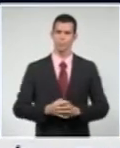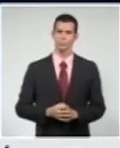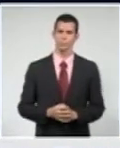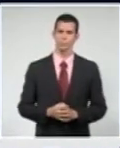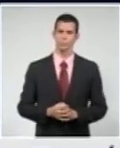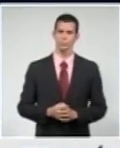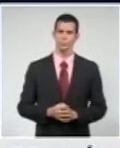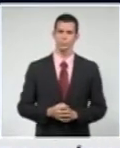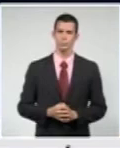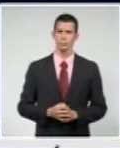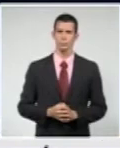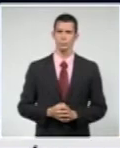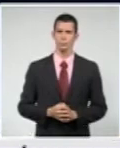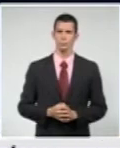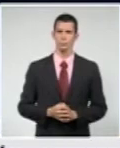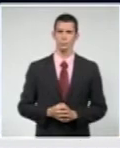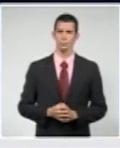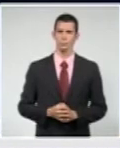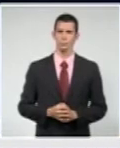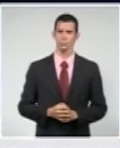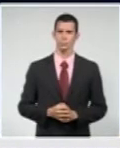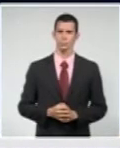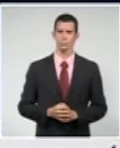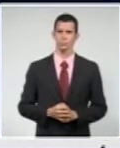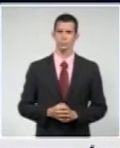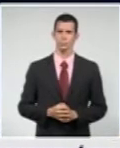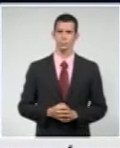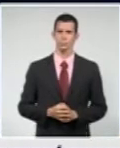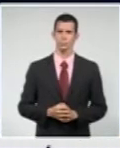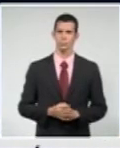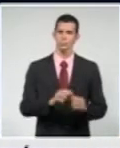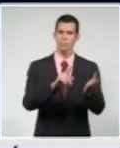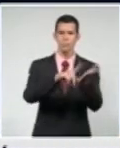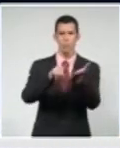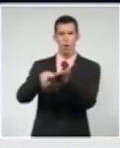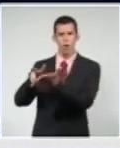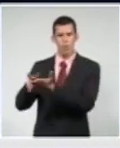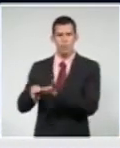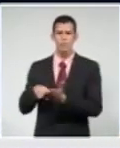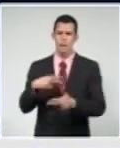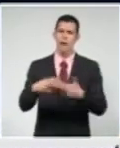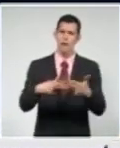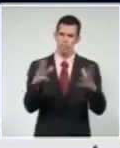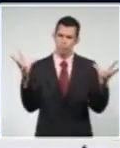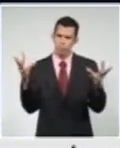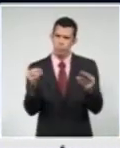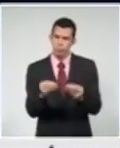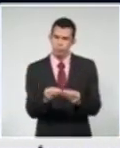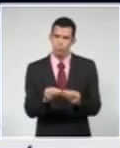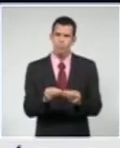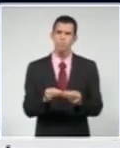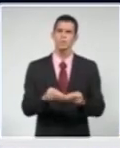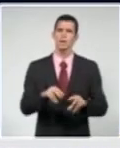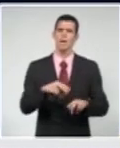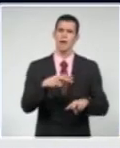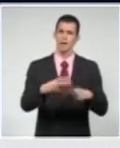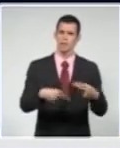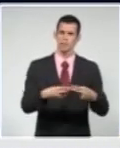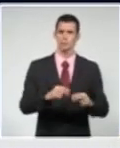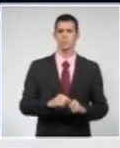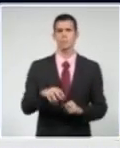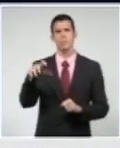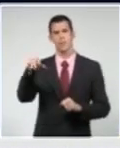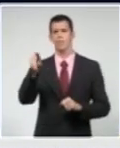1.01% of all cases, have tested positive for the virus. As I always mention, samples from all of the